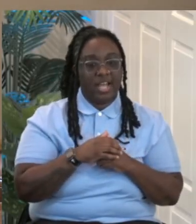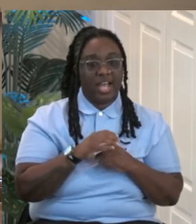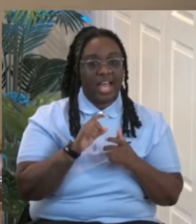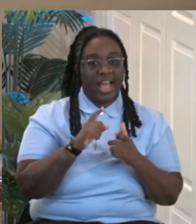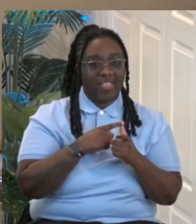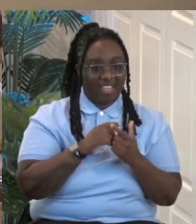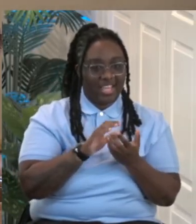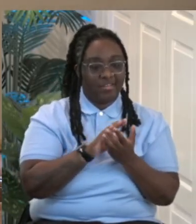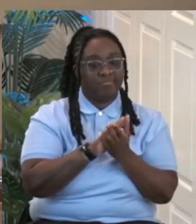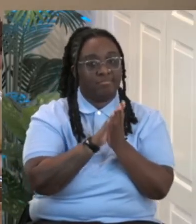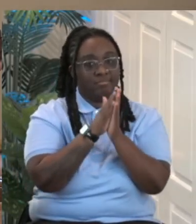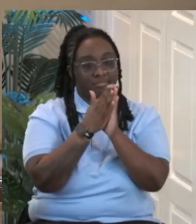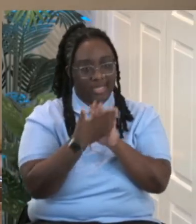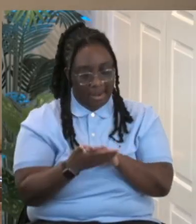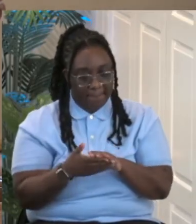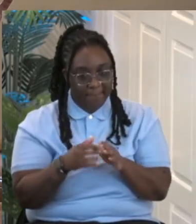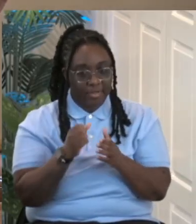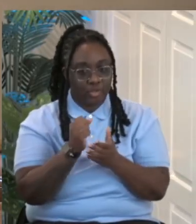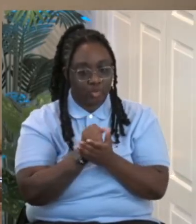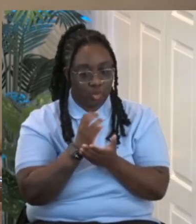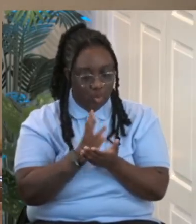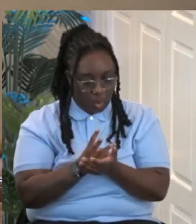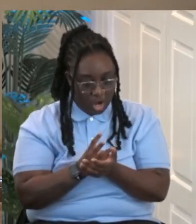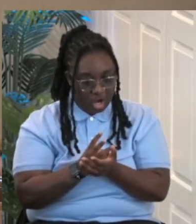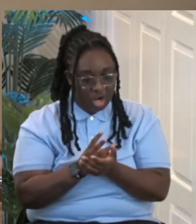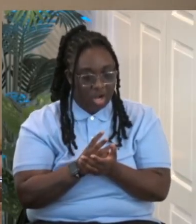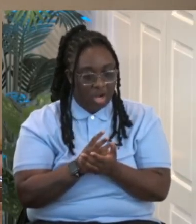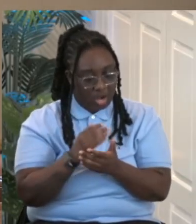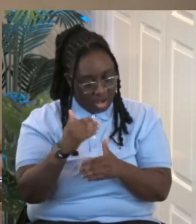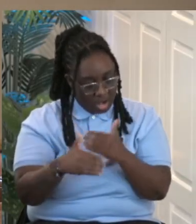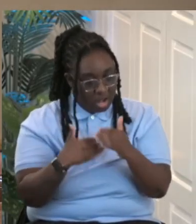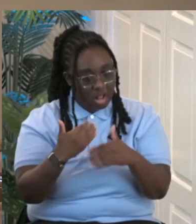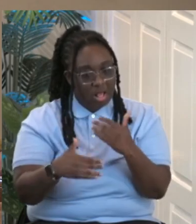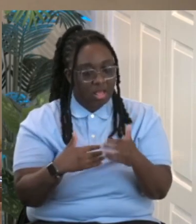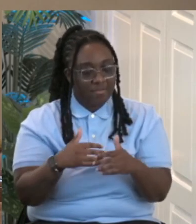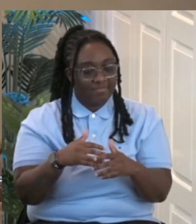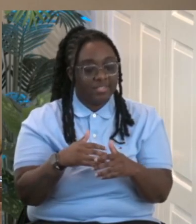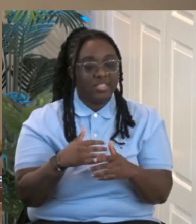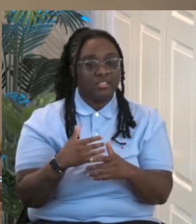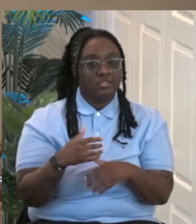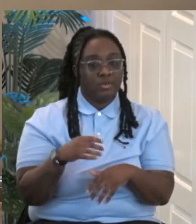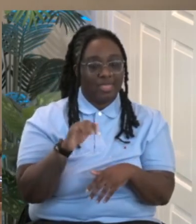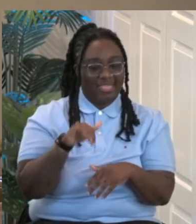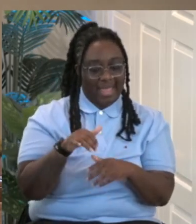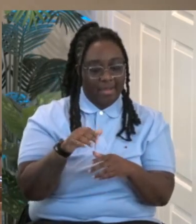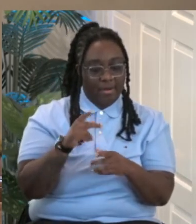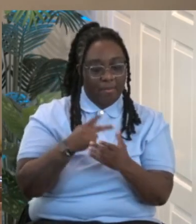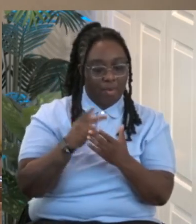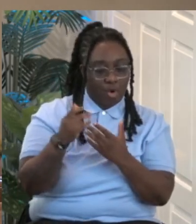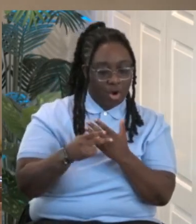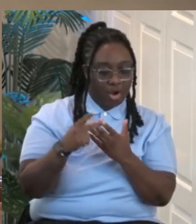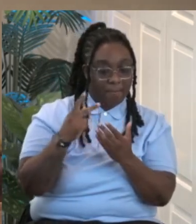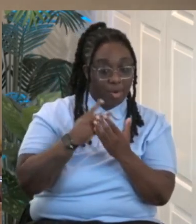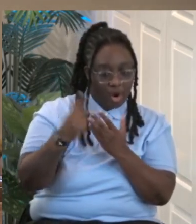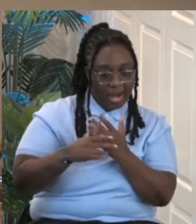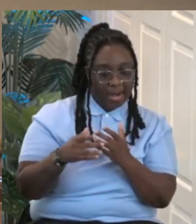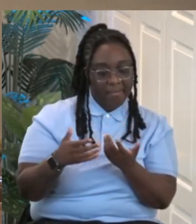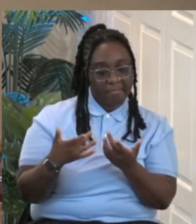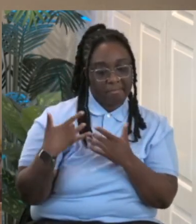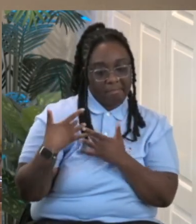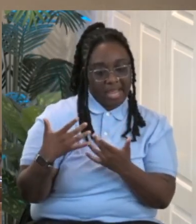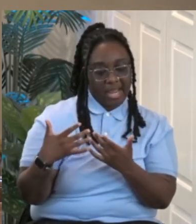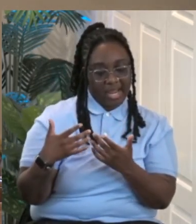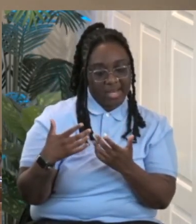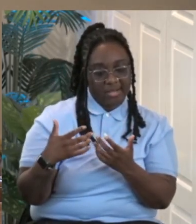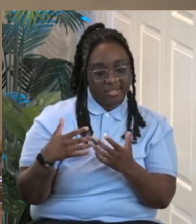did a joint program so that it would take 5 years ordinarily, but it took 4 years because they accepted each other's credits. So I